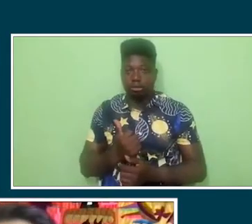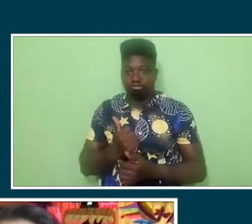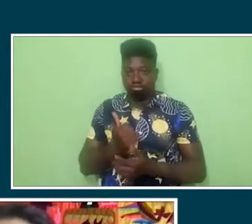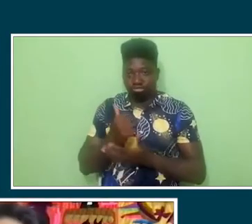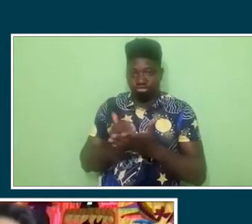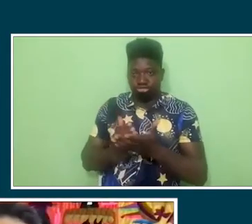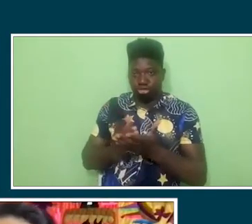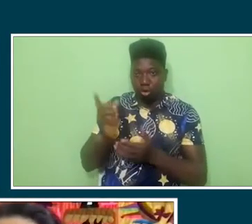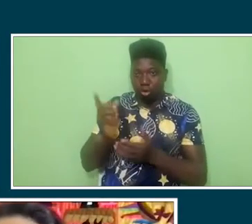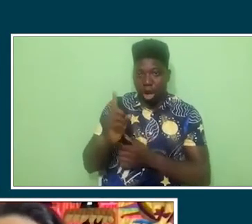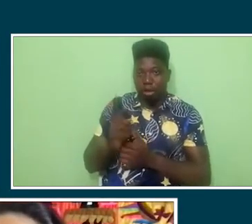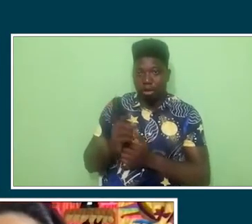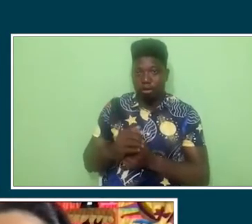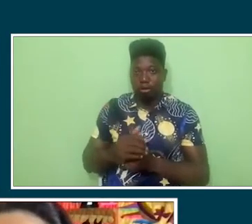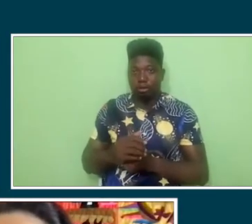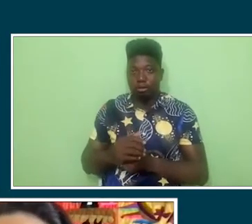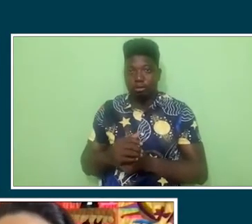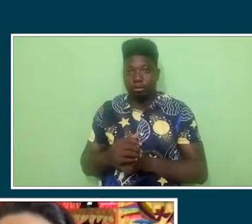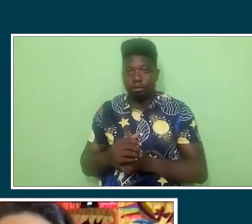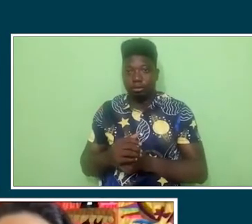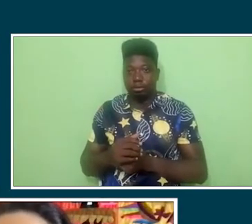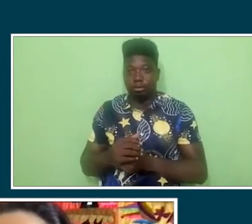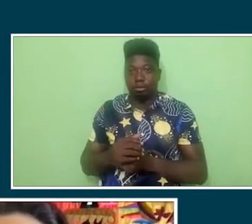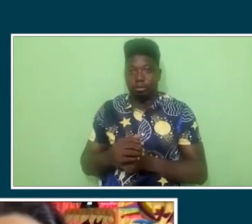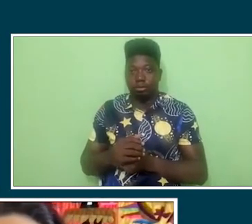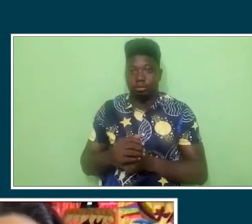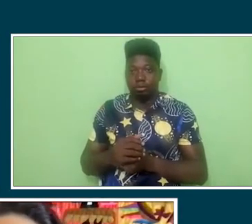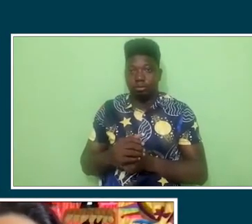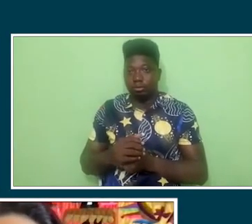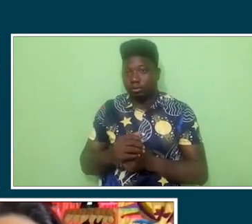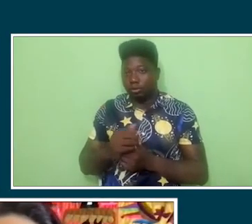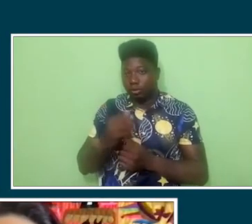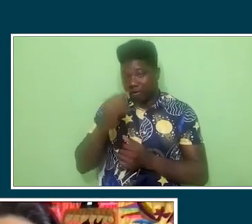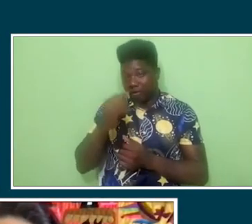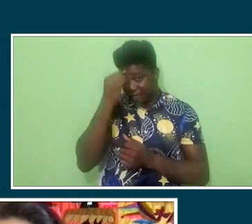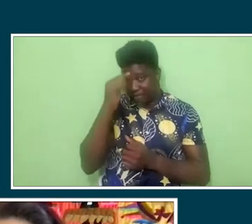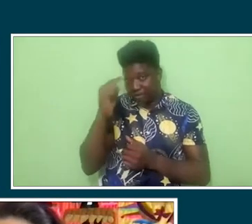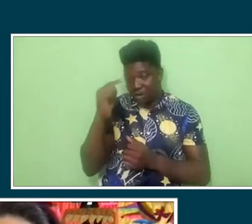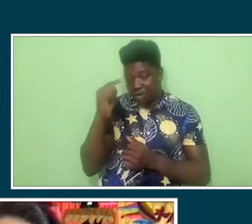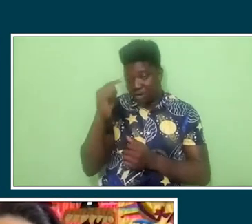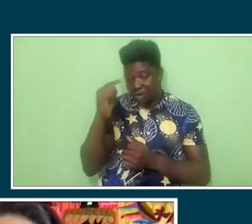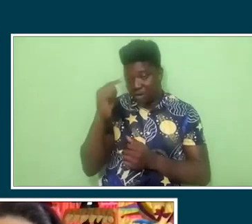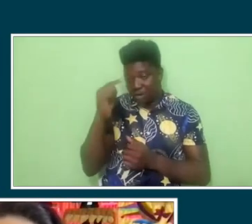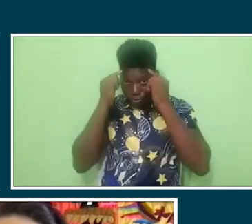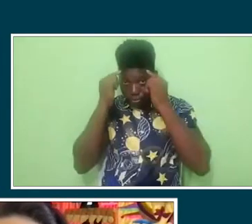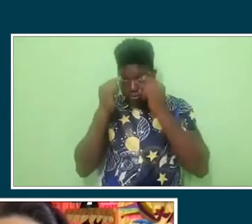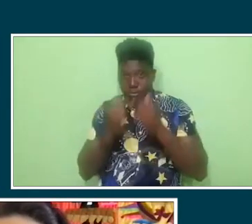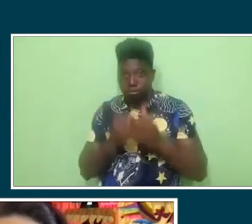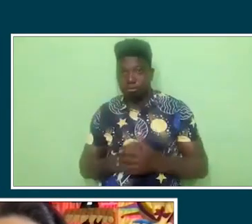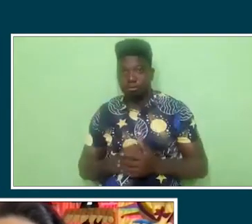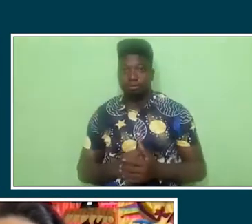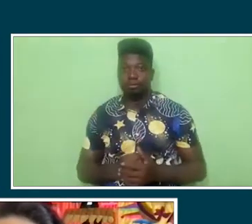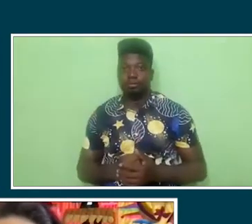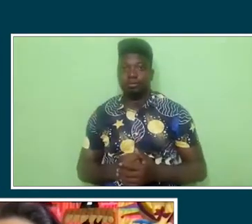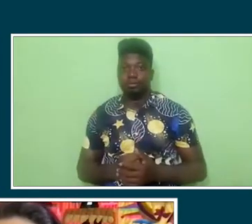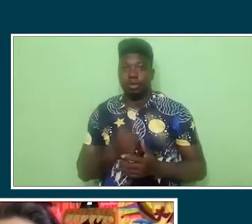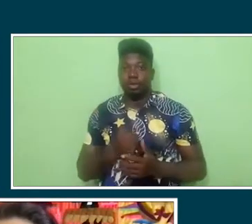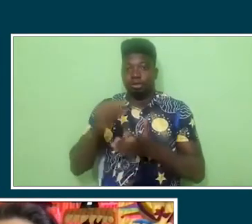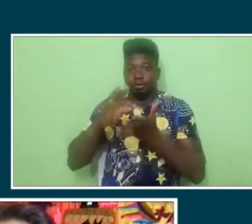middle there will be what we might consider community accountability and relational accountability.